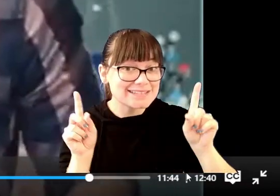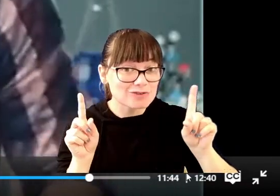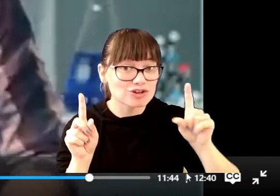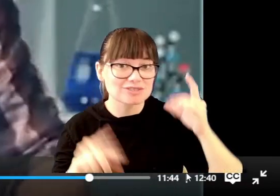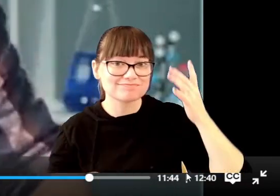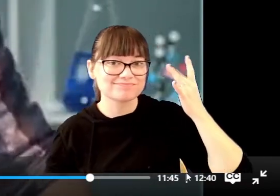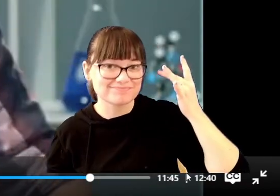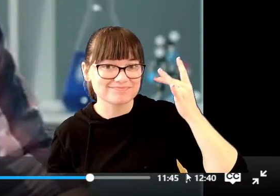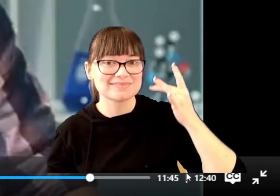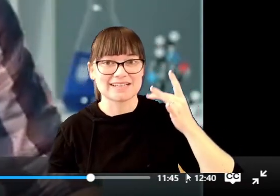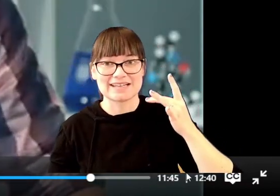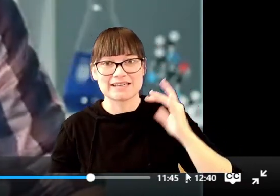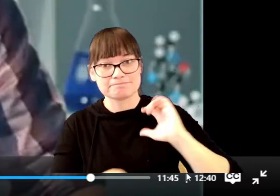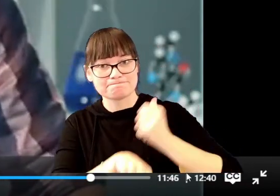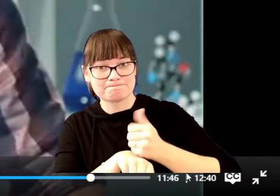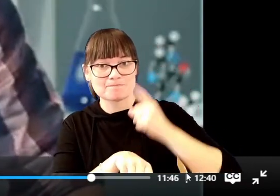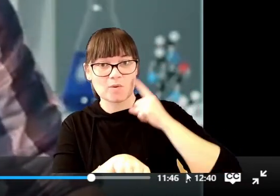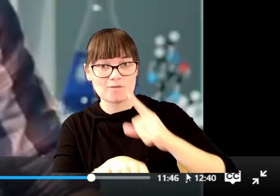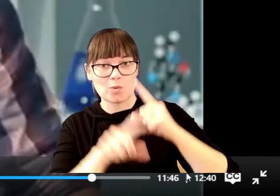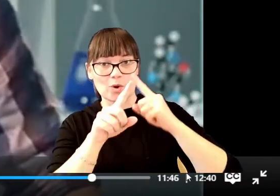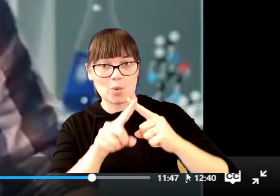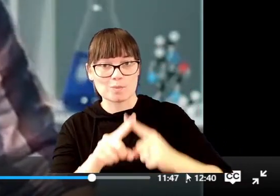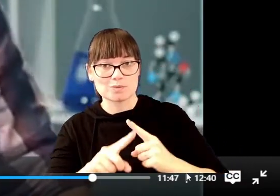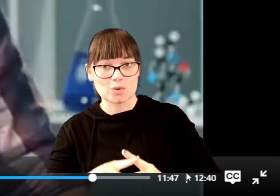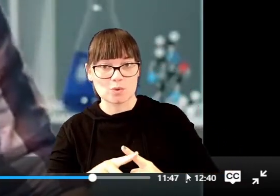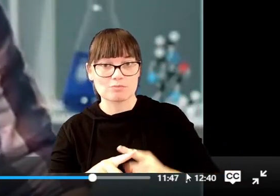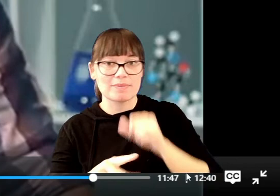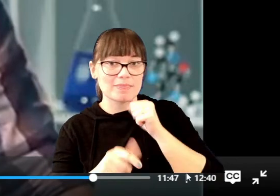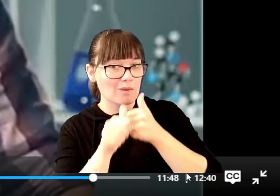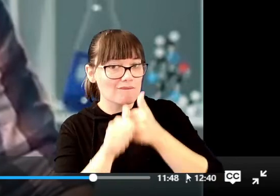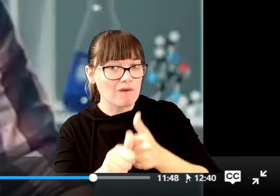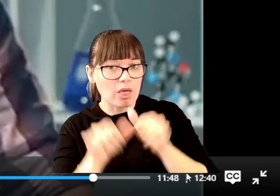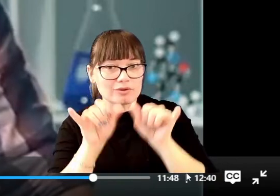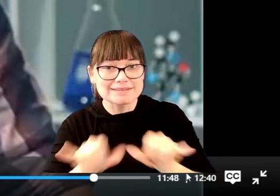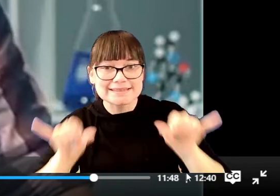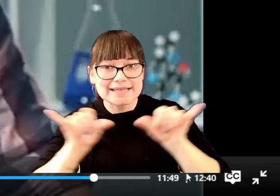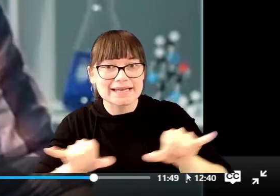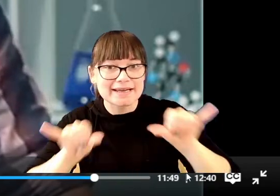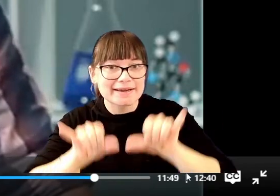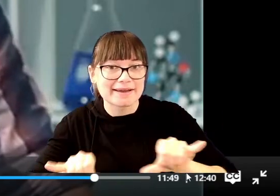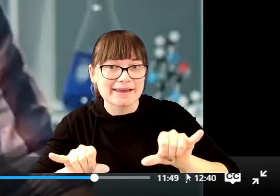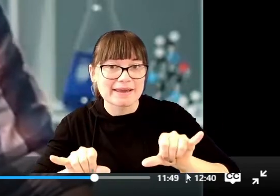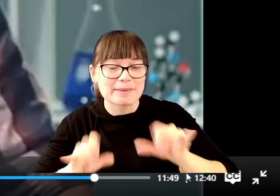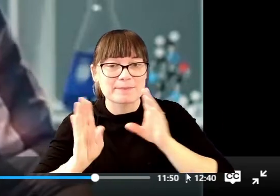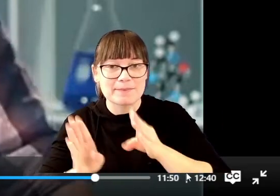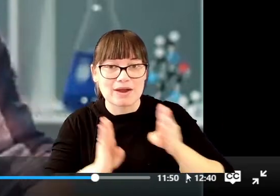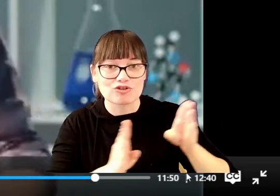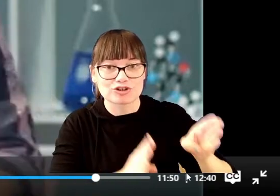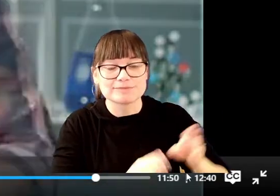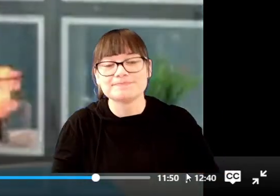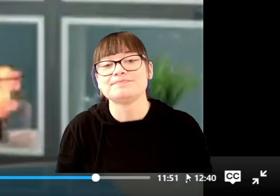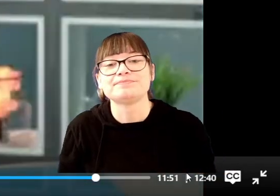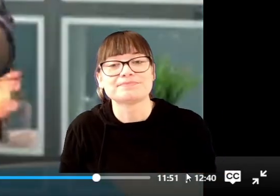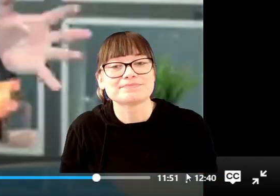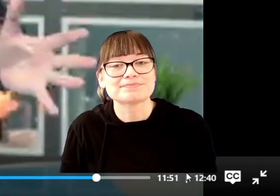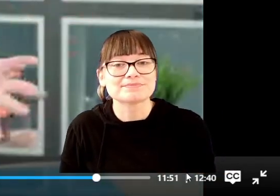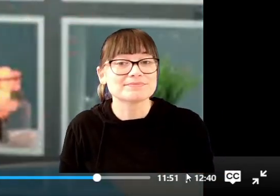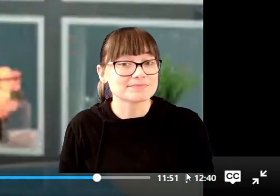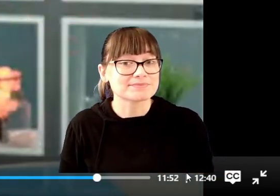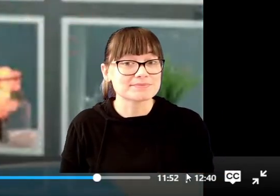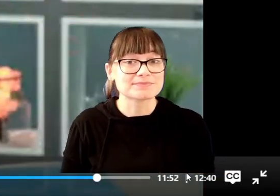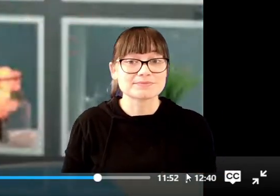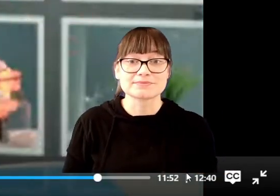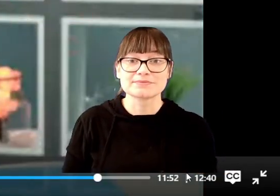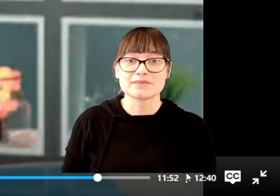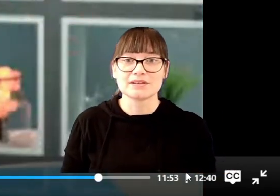the composition of the chromosomes, right? They don't follow the same patterns as the autosomal chromosomes. So if we lay all of